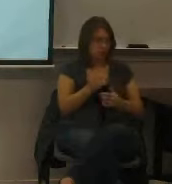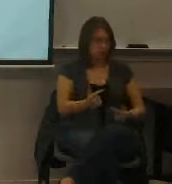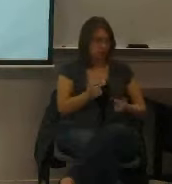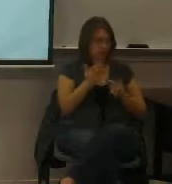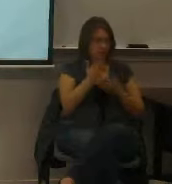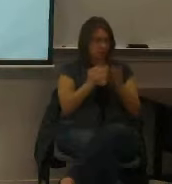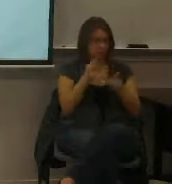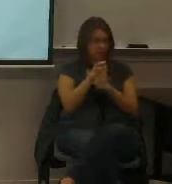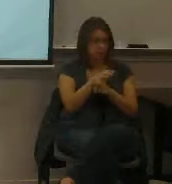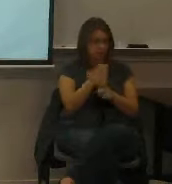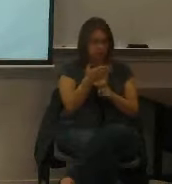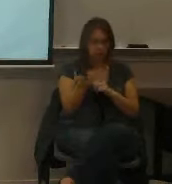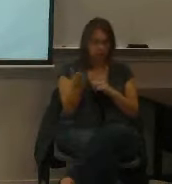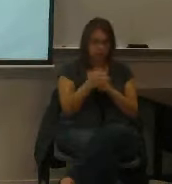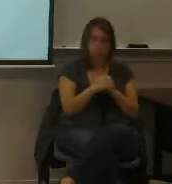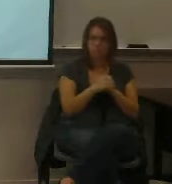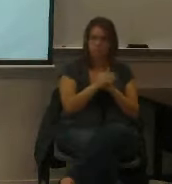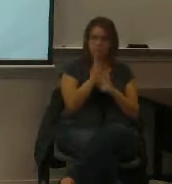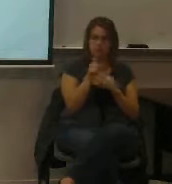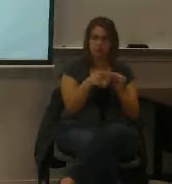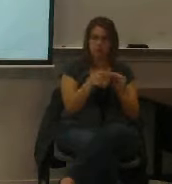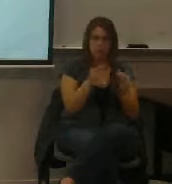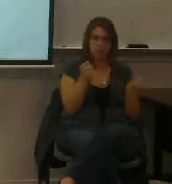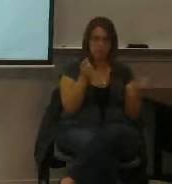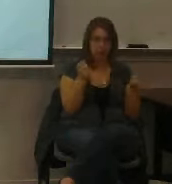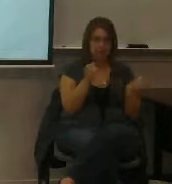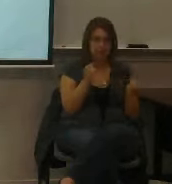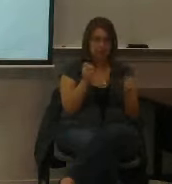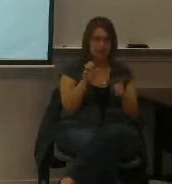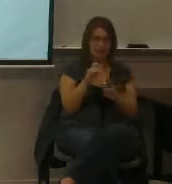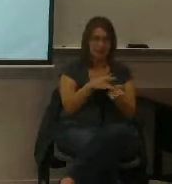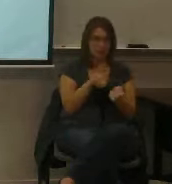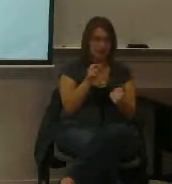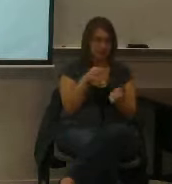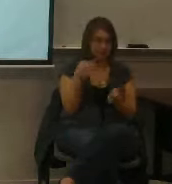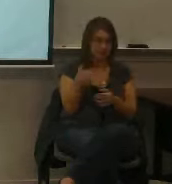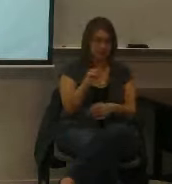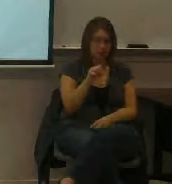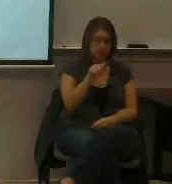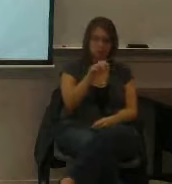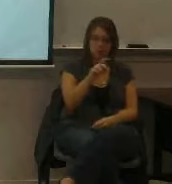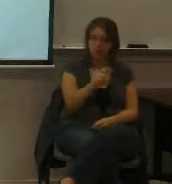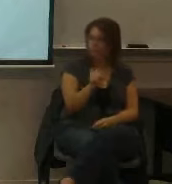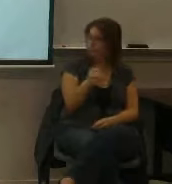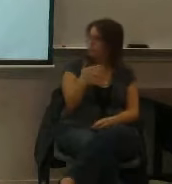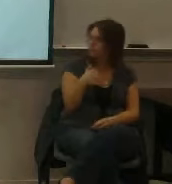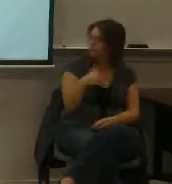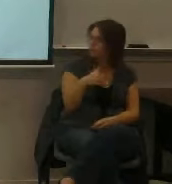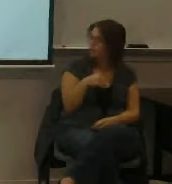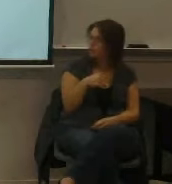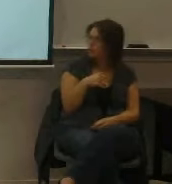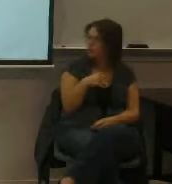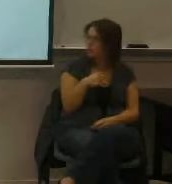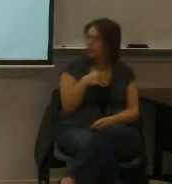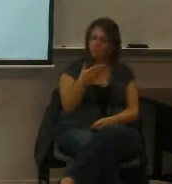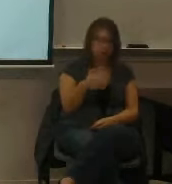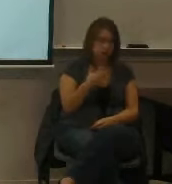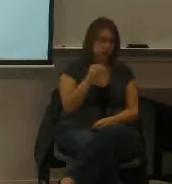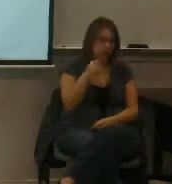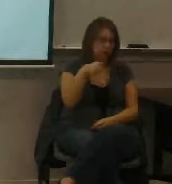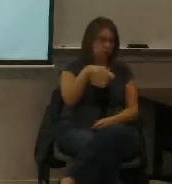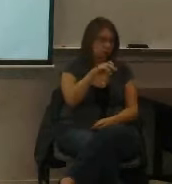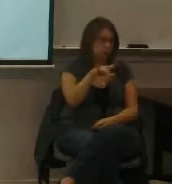some of the population stuff, talking about regulation, exploitation of fish stocks, stocking fish, and aquaculture.